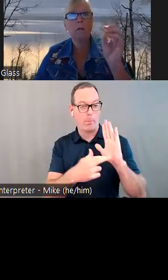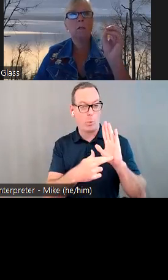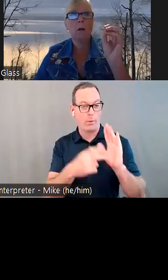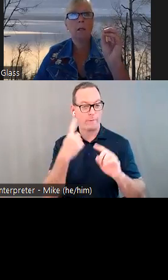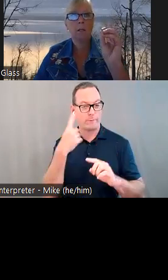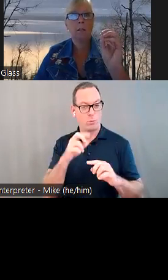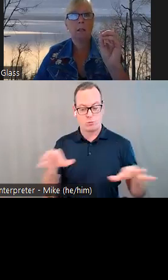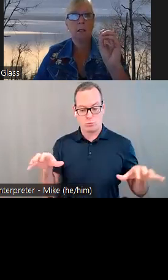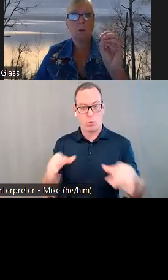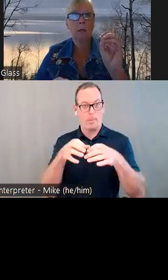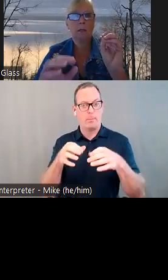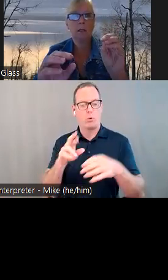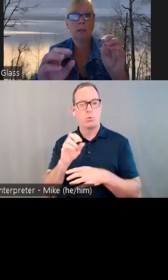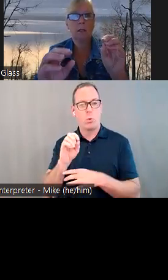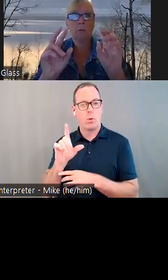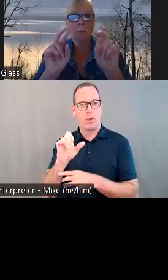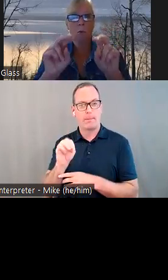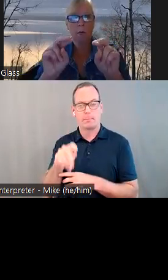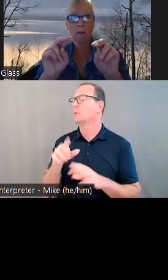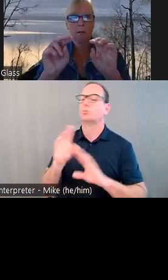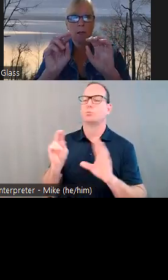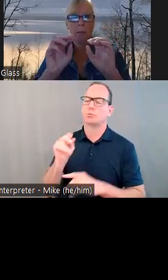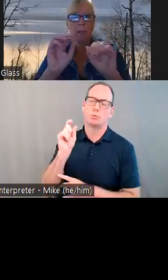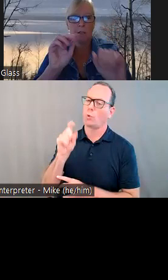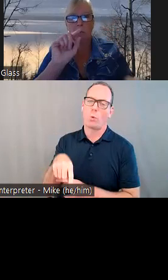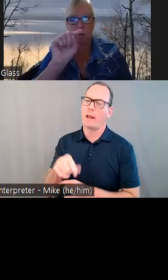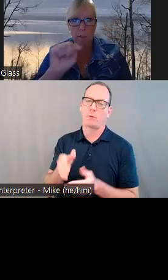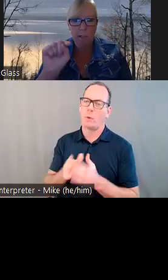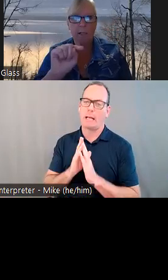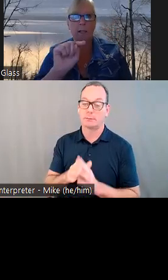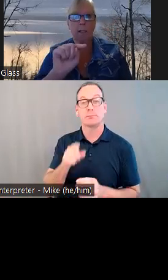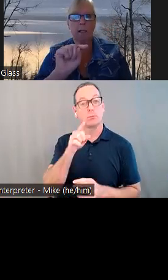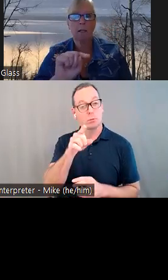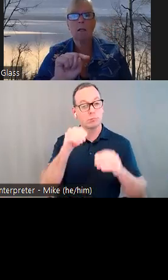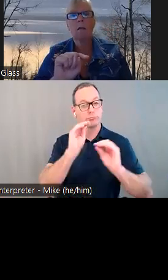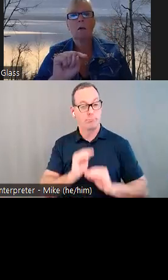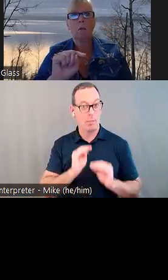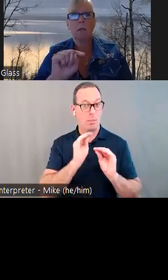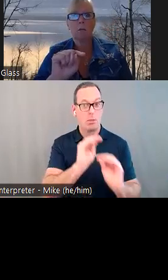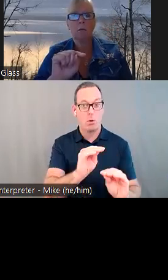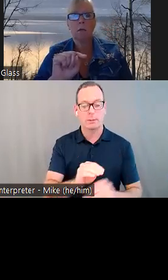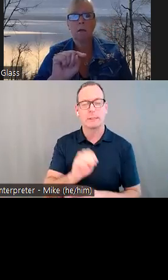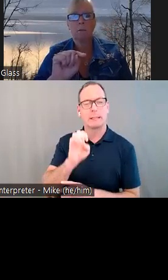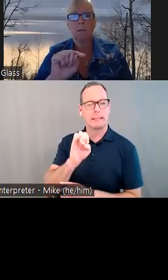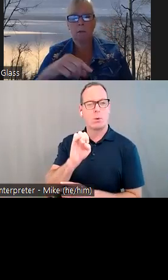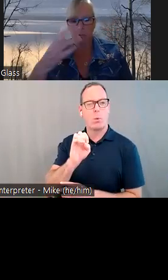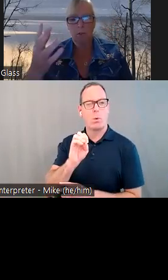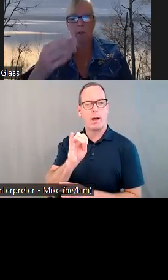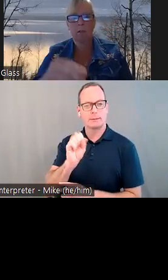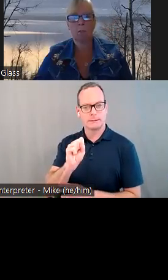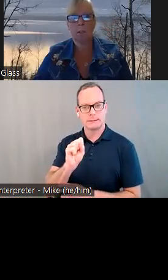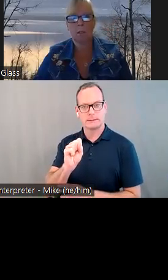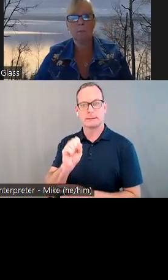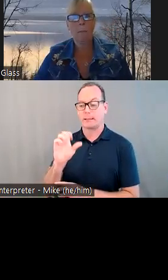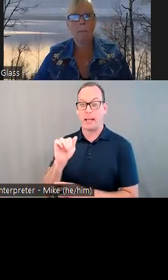When you log into the EOIS-CaMS reporting application, when you select that link, when you log